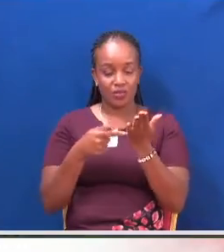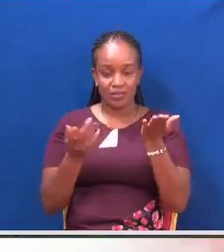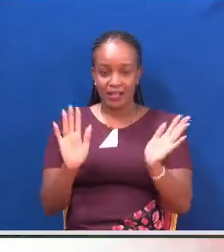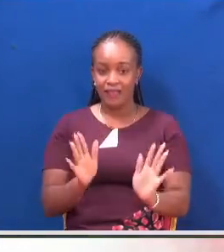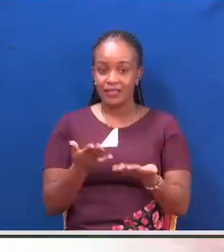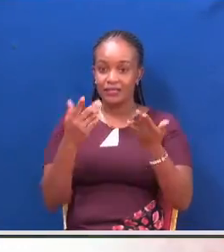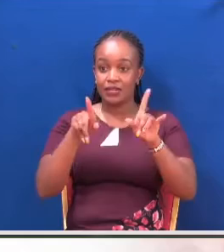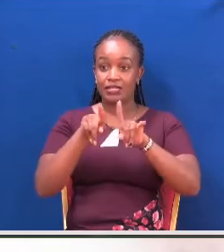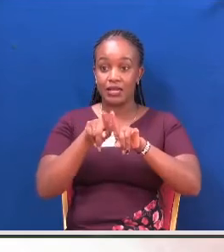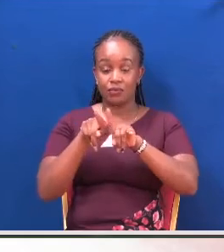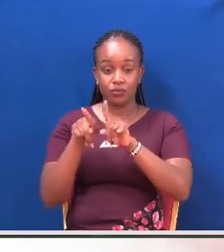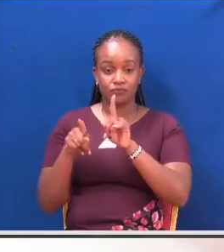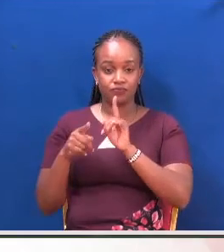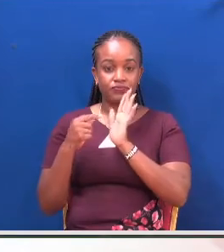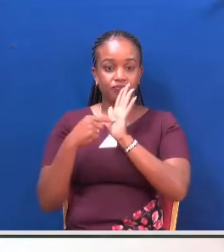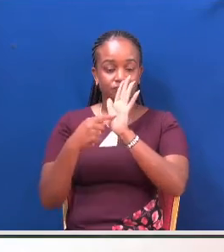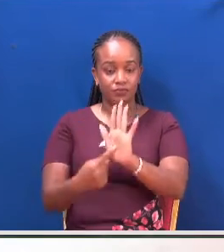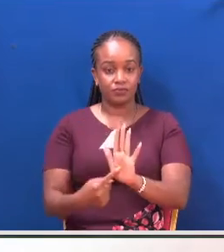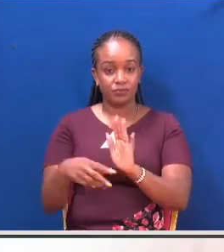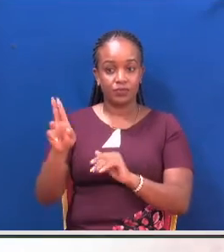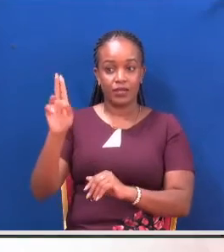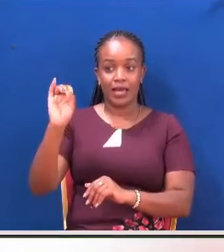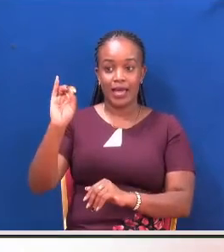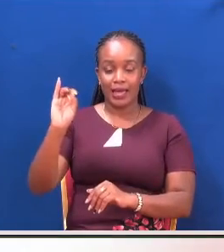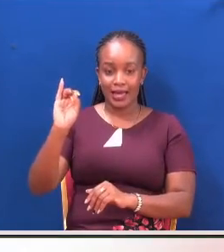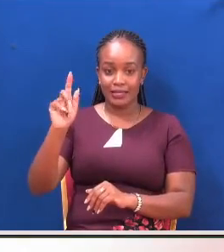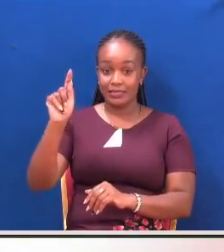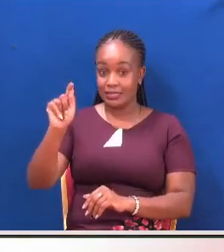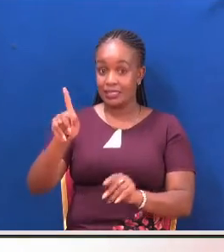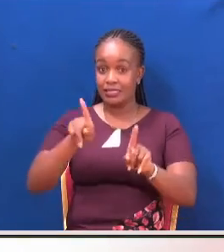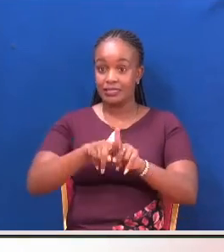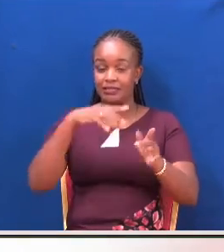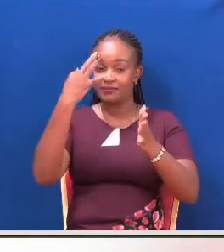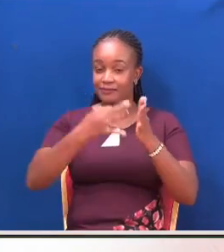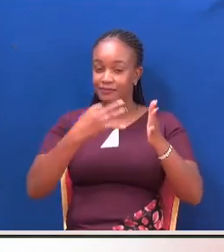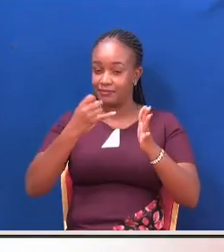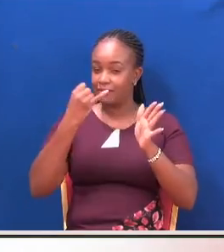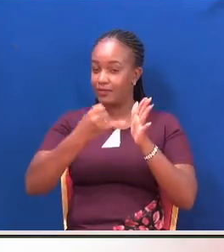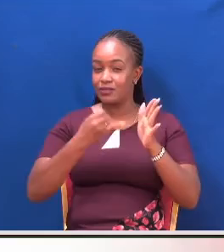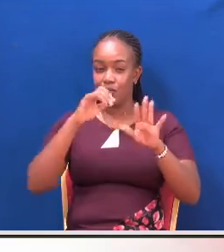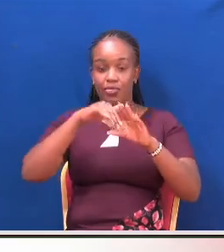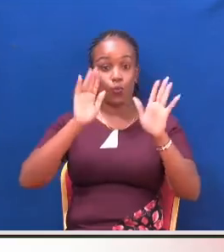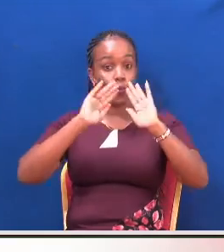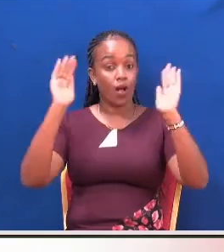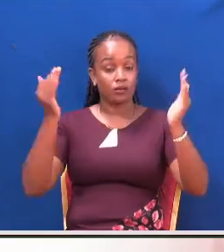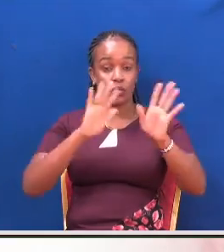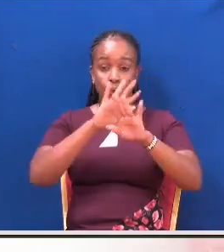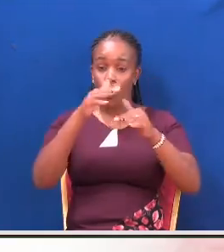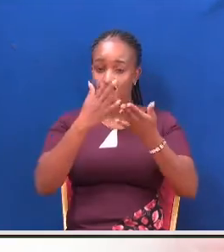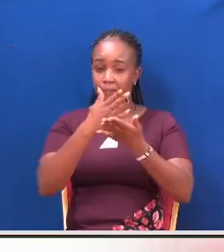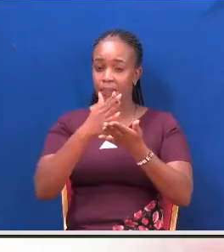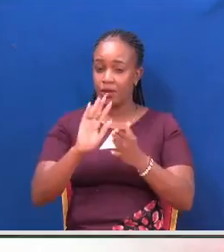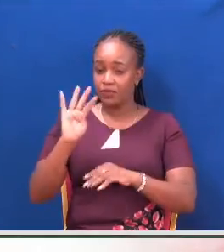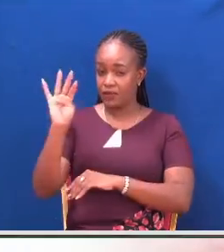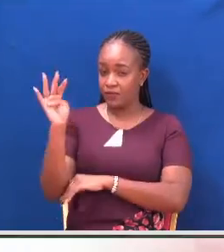like IoT, artificial intelligence, and robotics have disrupted industry and economics around the world. It is all part of the